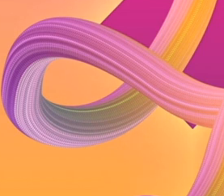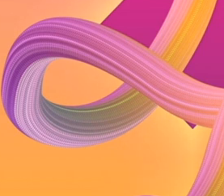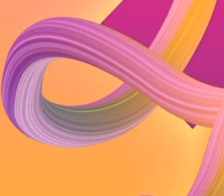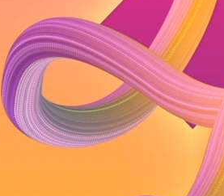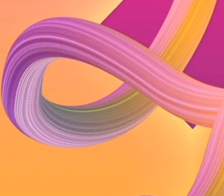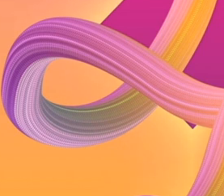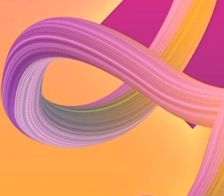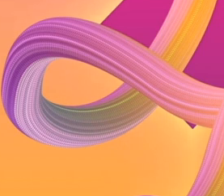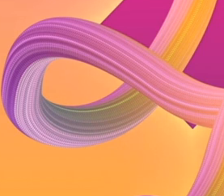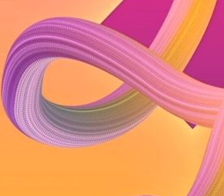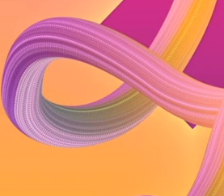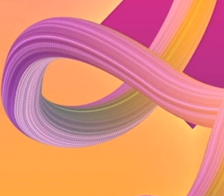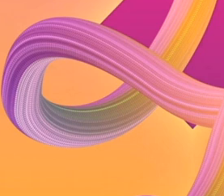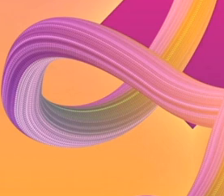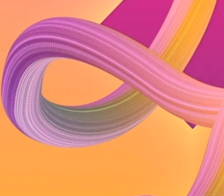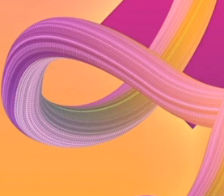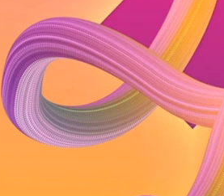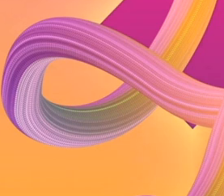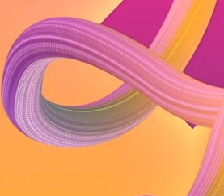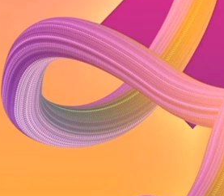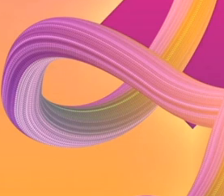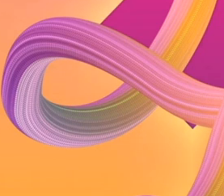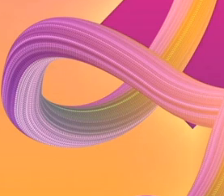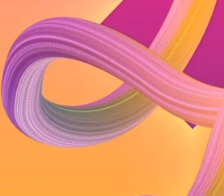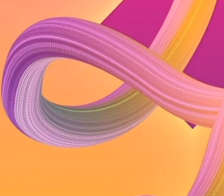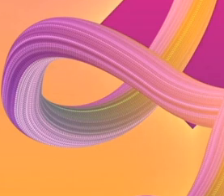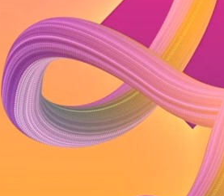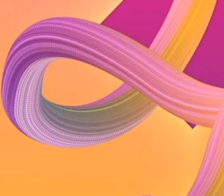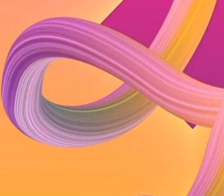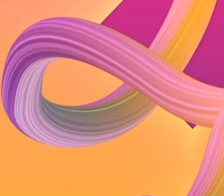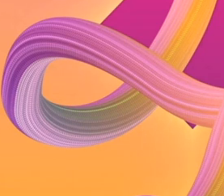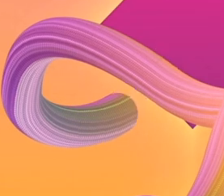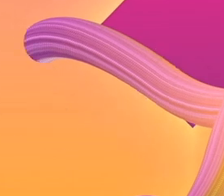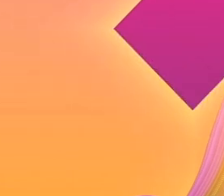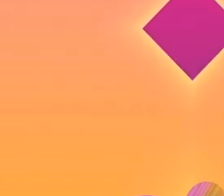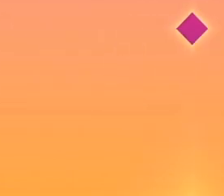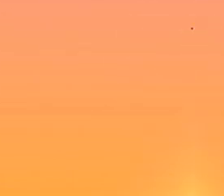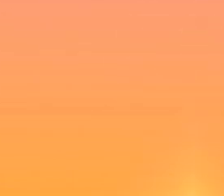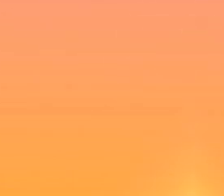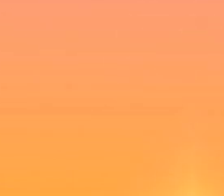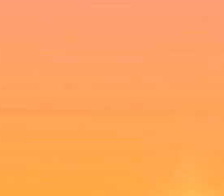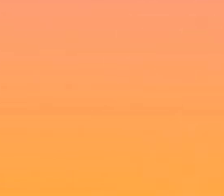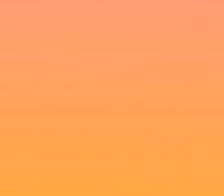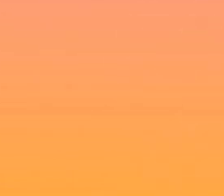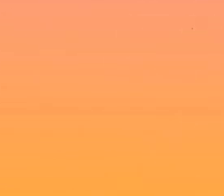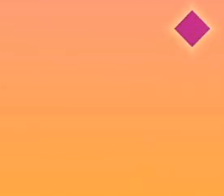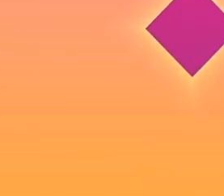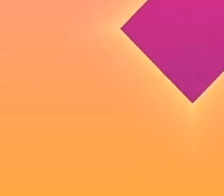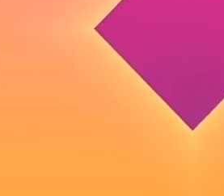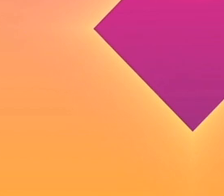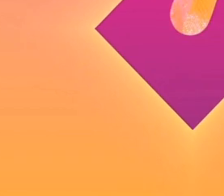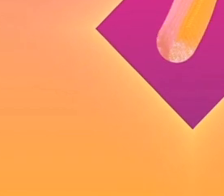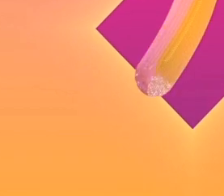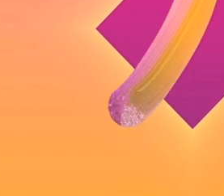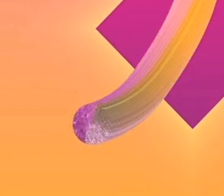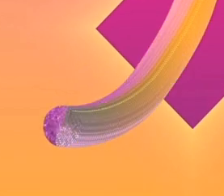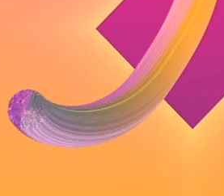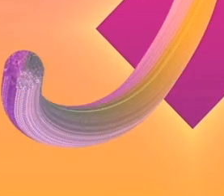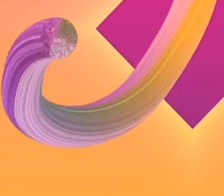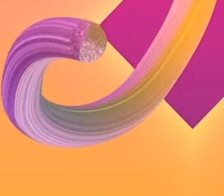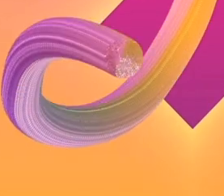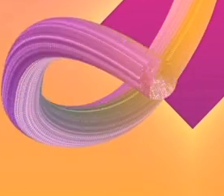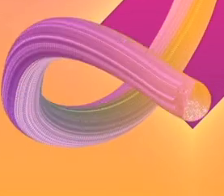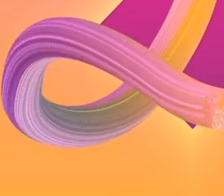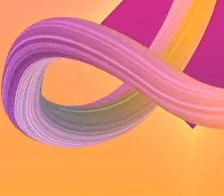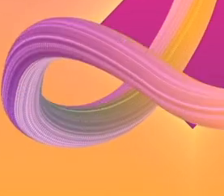I'm just, I guess I'm a performer, but I feel creative. I feel I need to be around